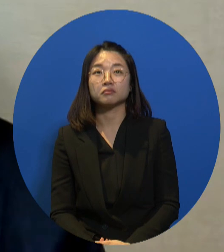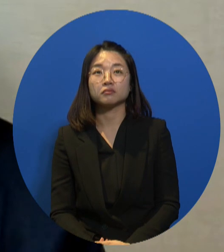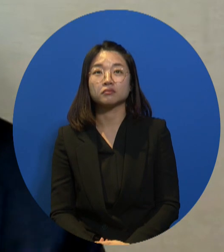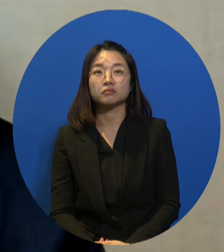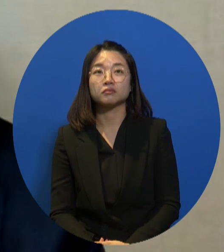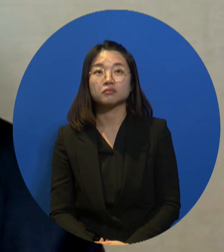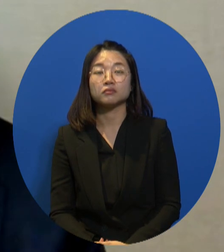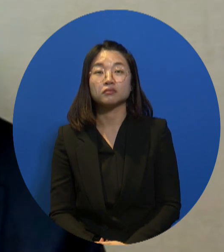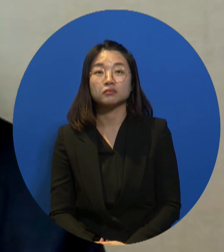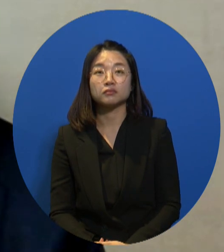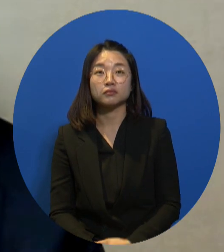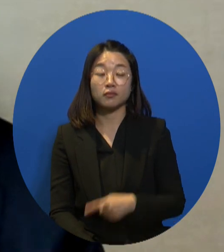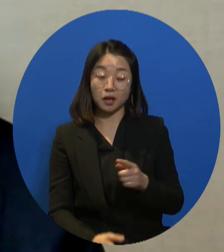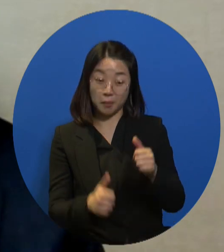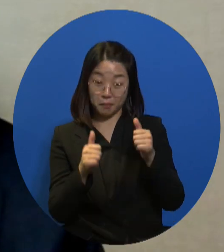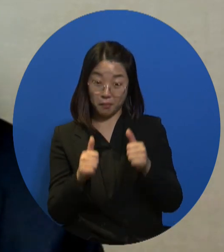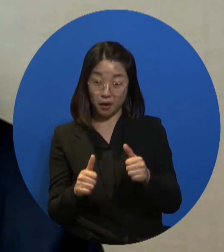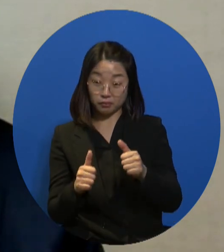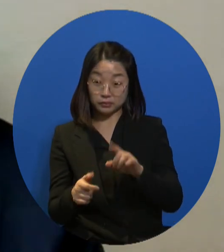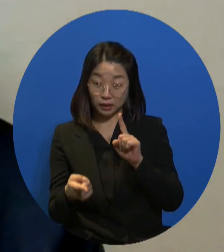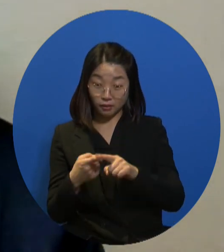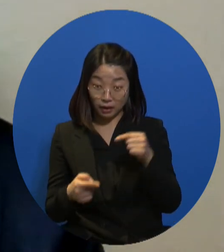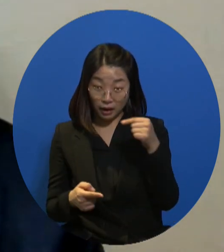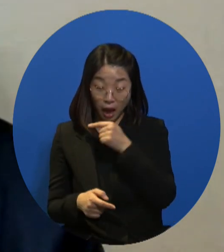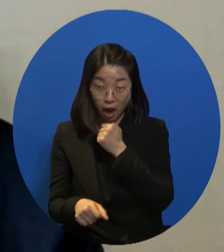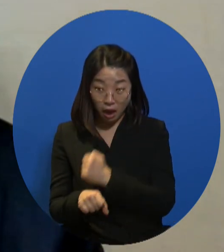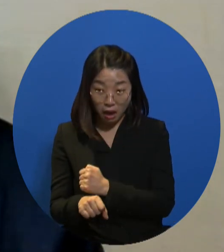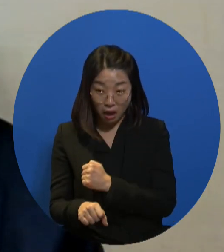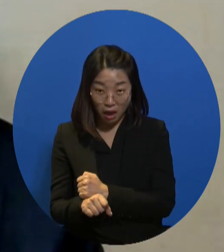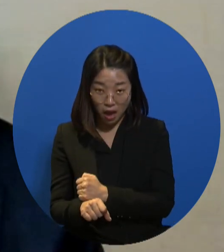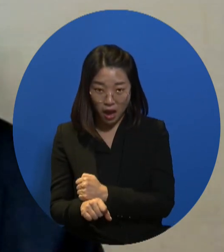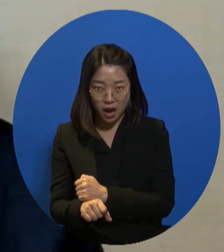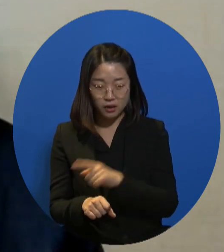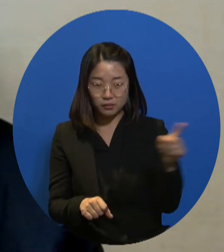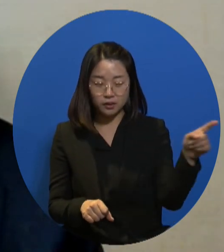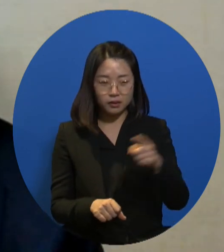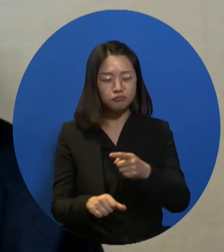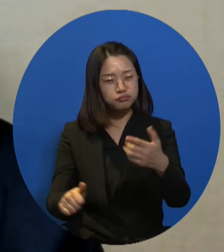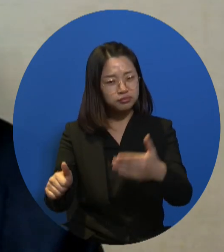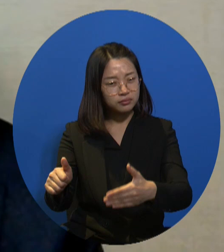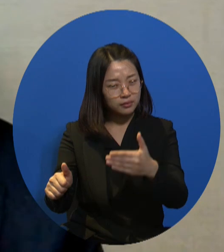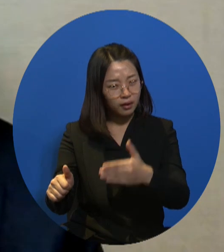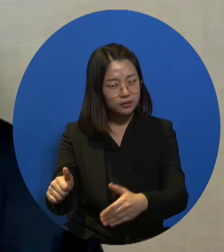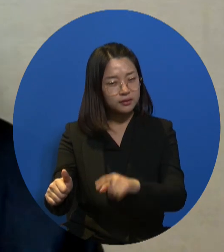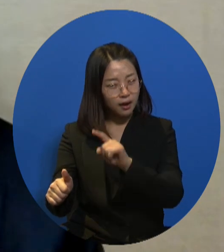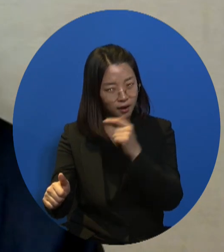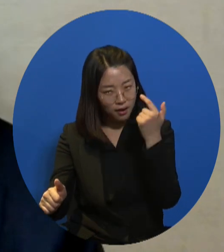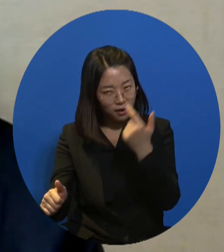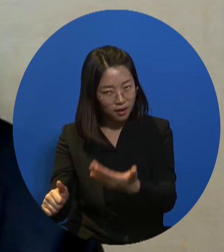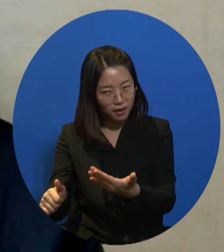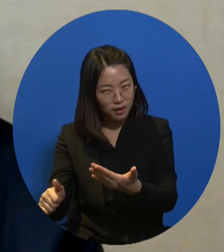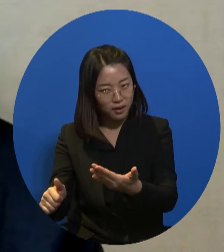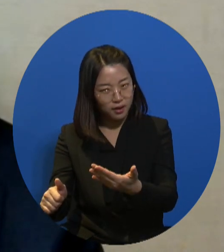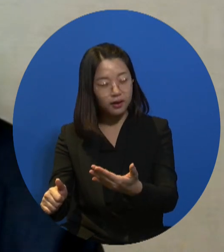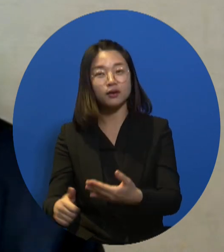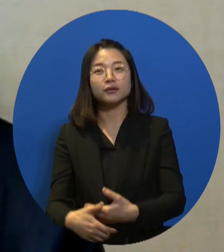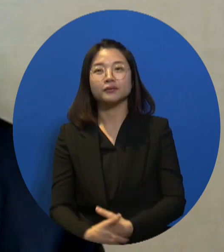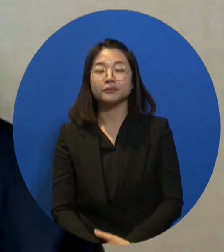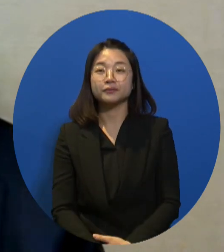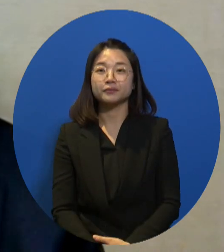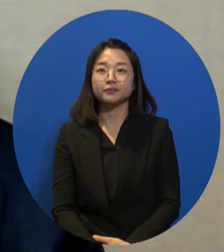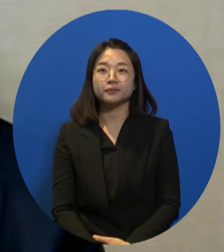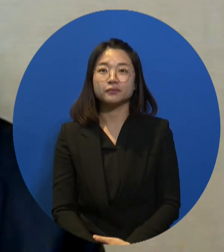Liu has also mentioned in a presentation, there is some of the understanding that this should be seen as a